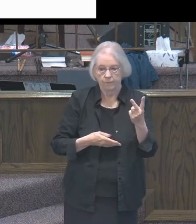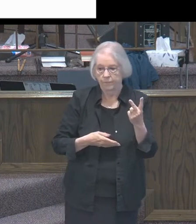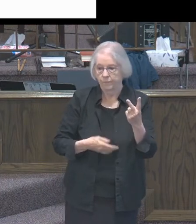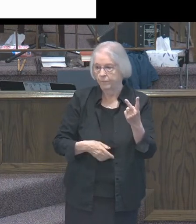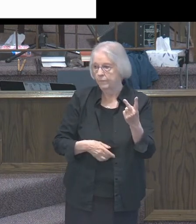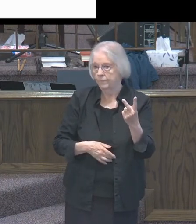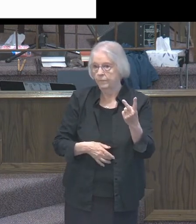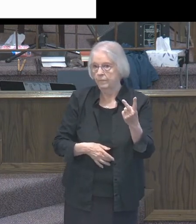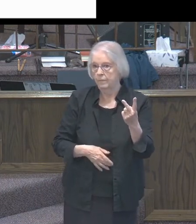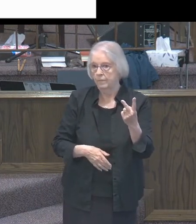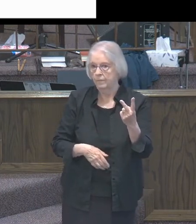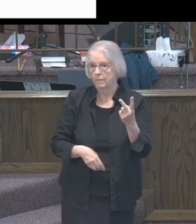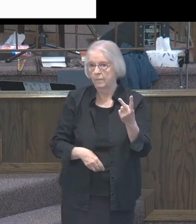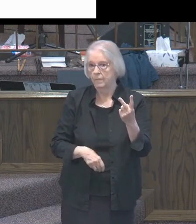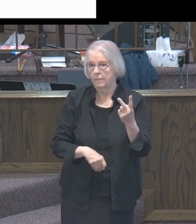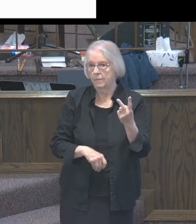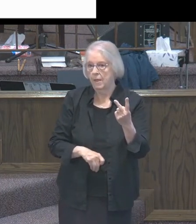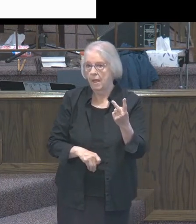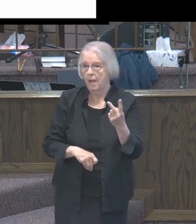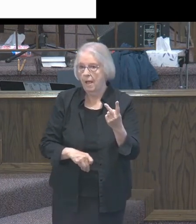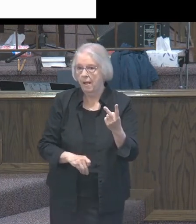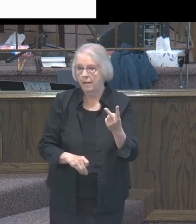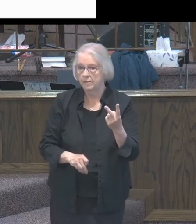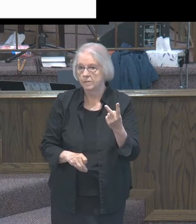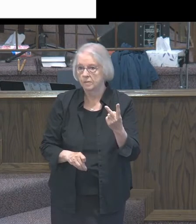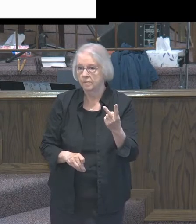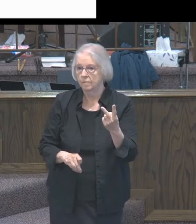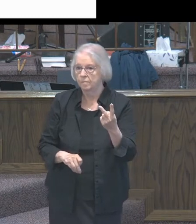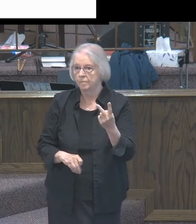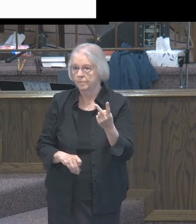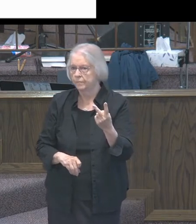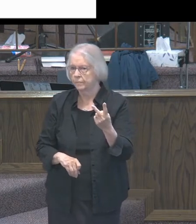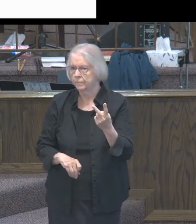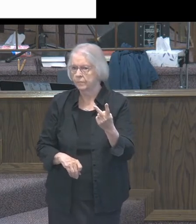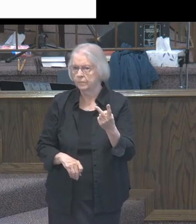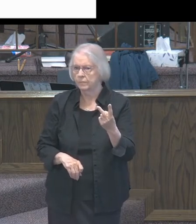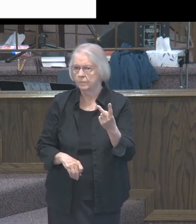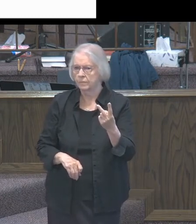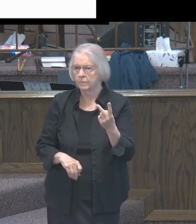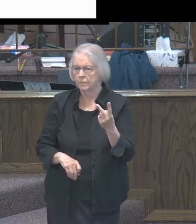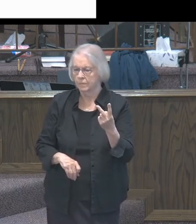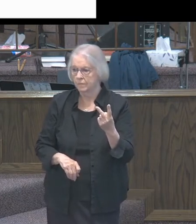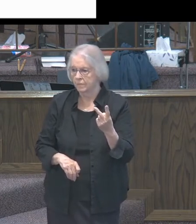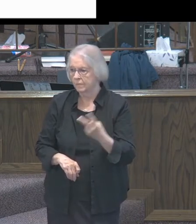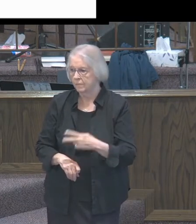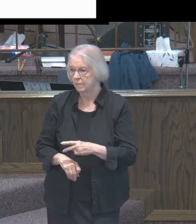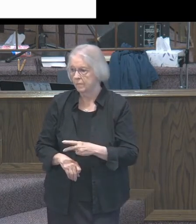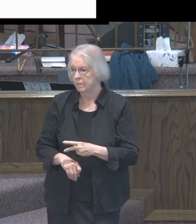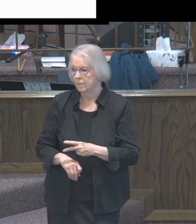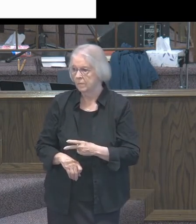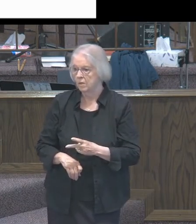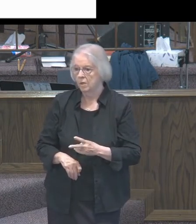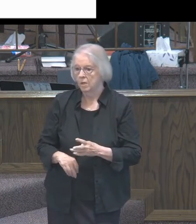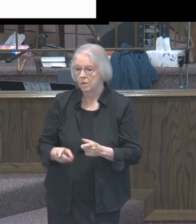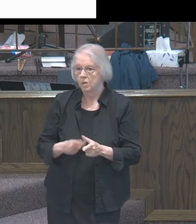beat the new standard, to be able to live according to what he says. All right? So what is the bar?